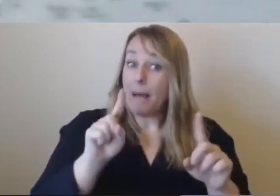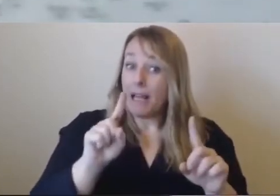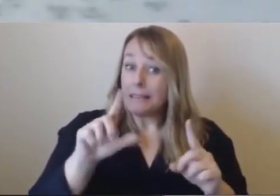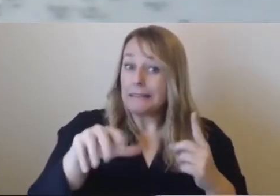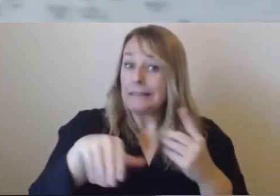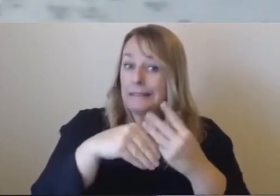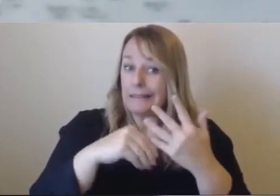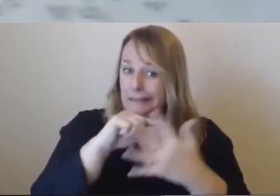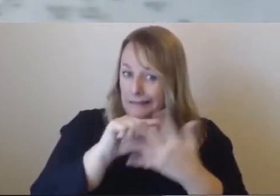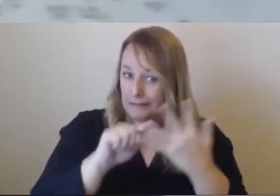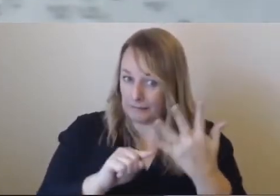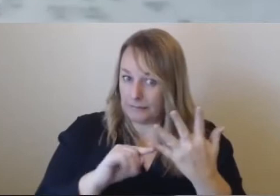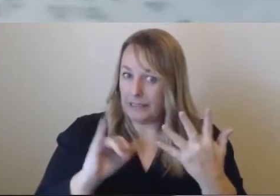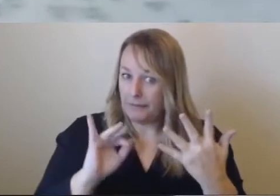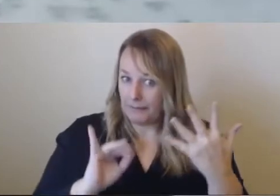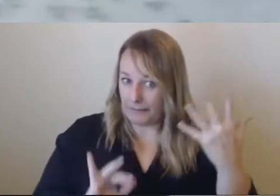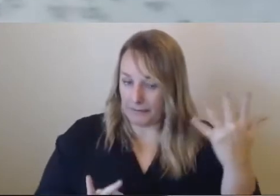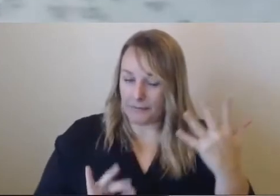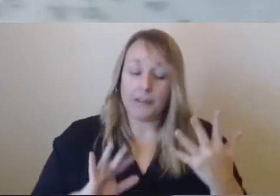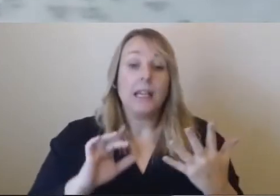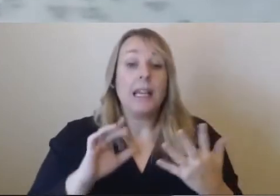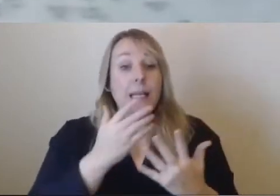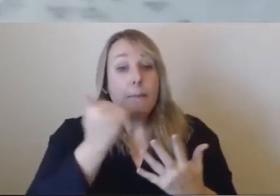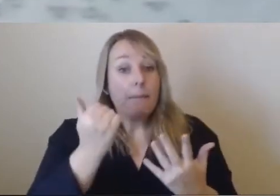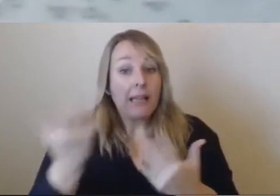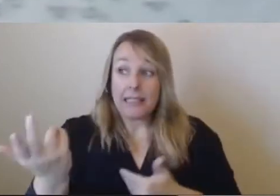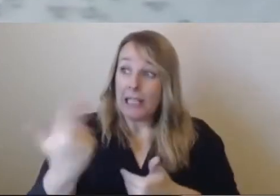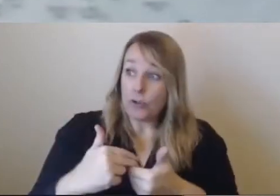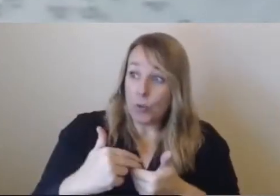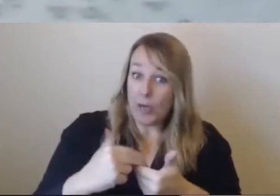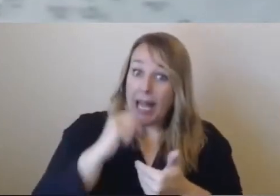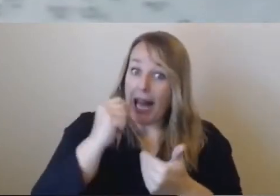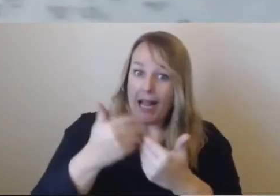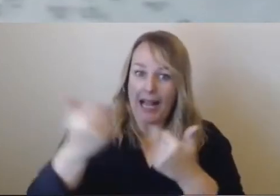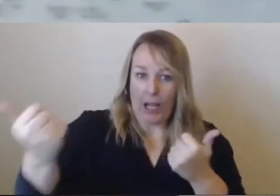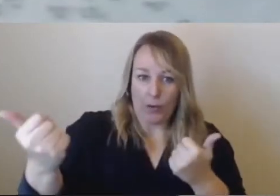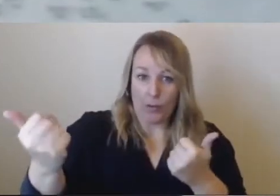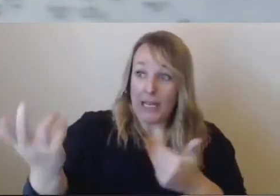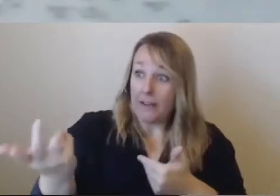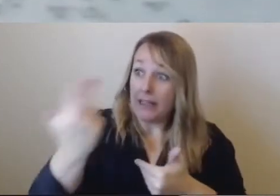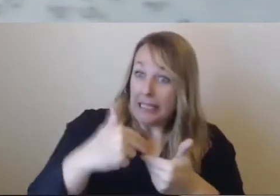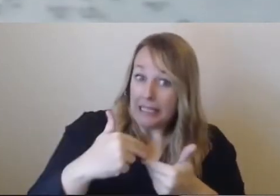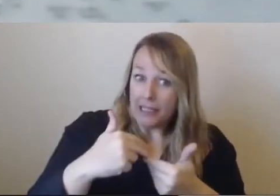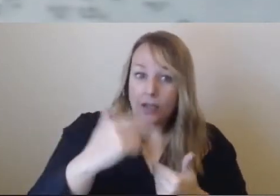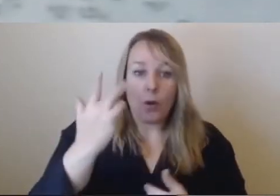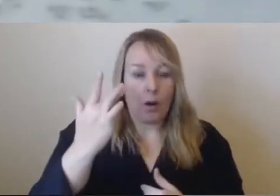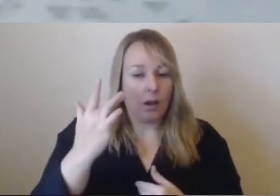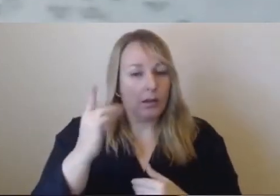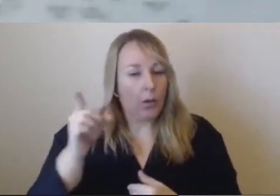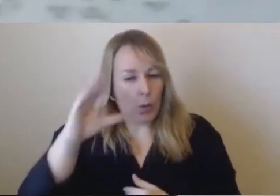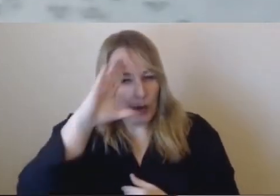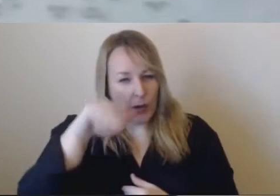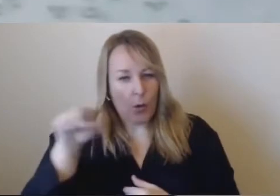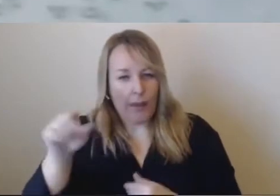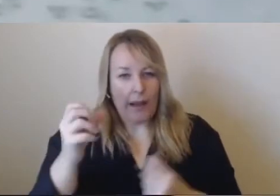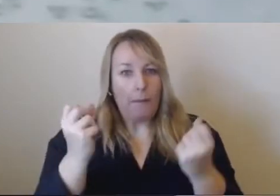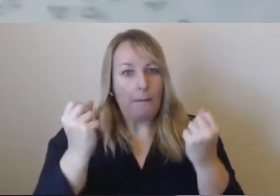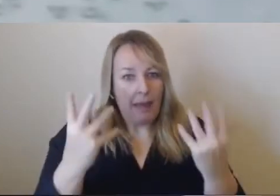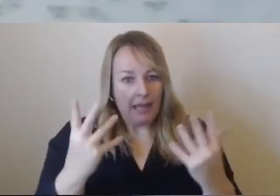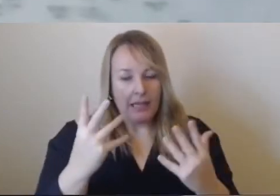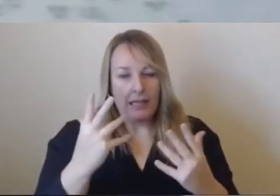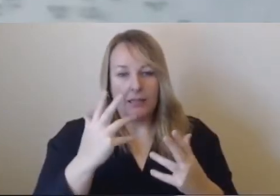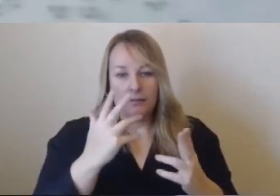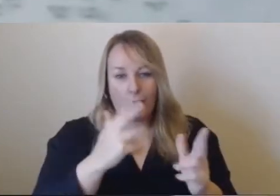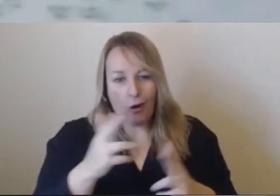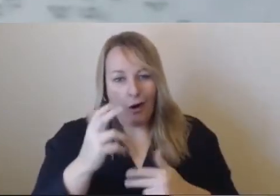this regime than outside of this regime, among other reasons, because we know them to be a major arms exporter. So in my brief remarks,